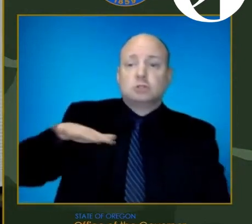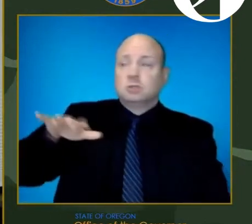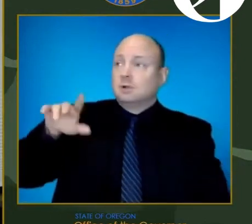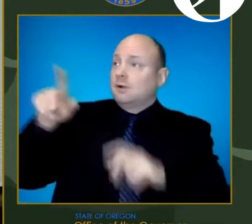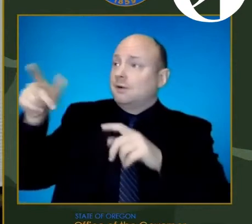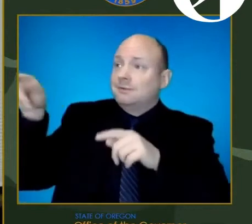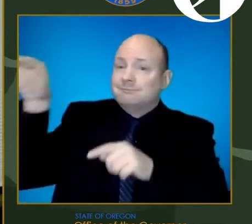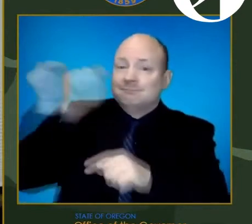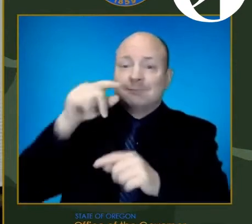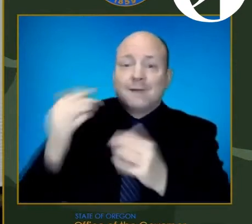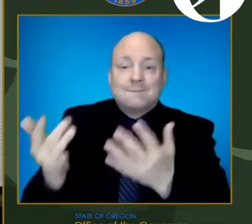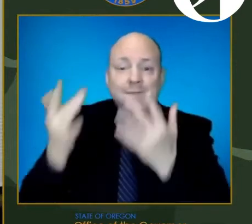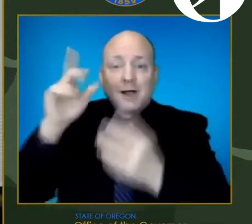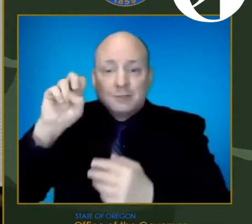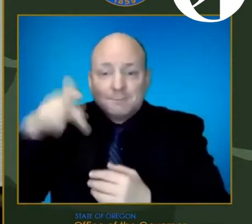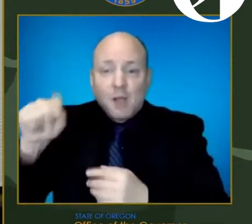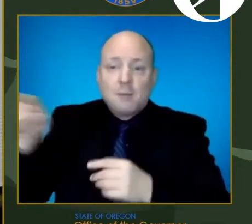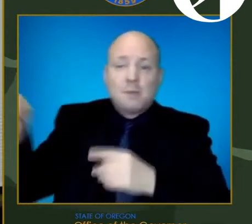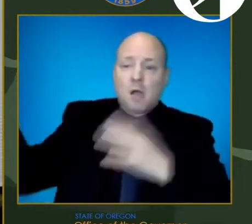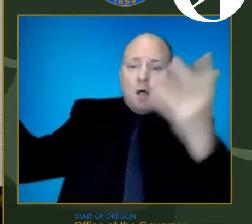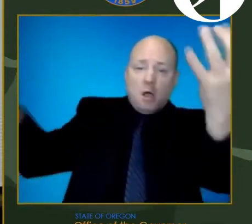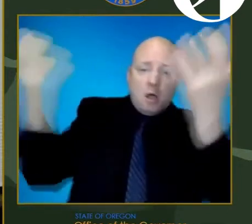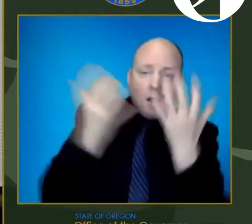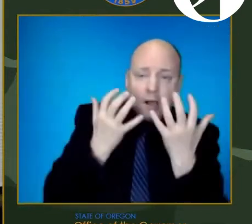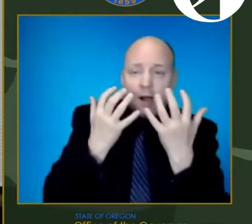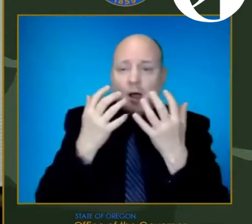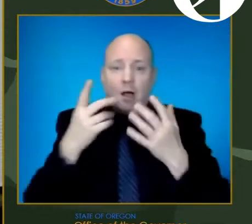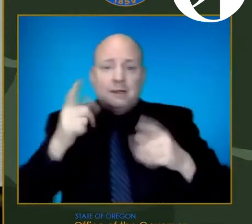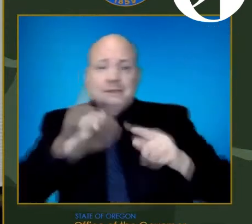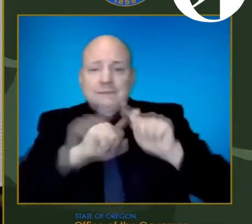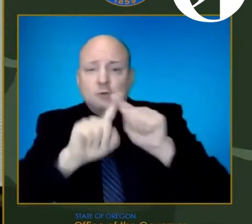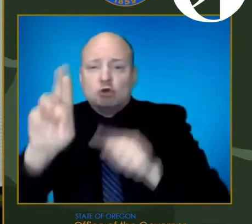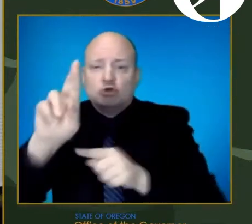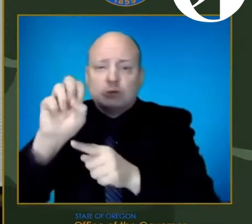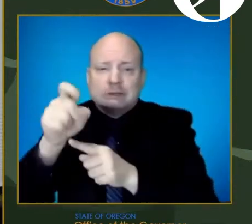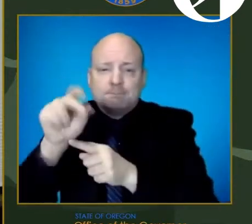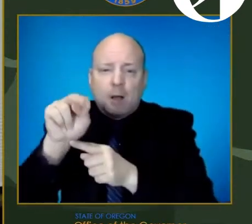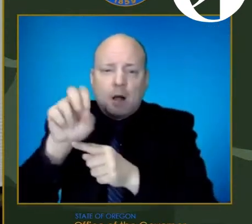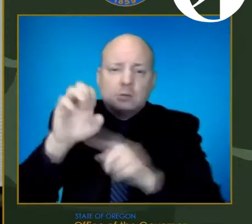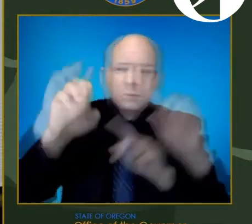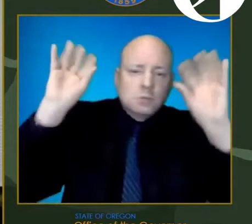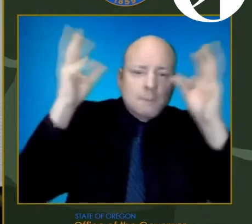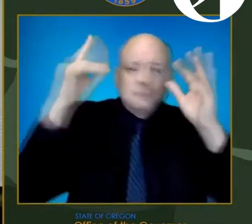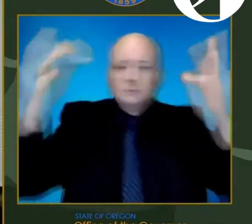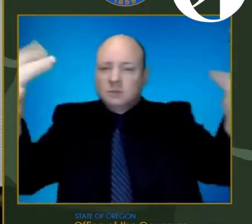departments, all the folks that responded. Many of them, it was their first brush fire.